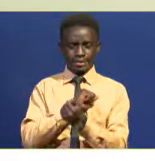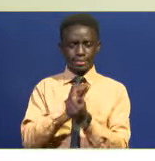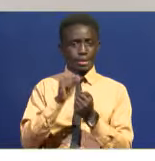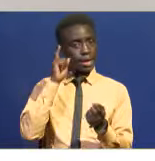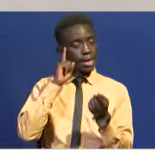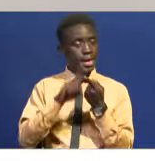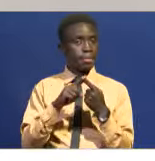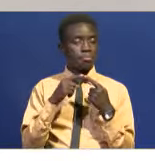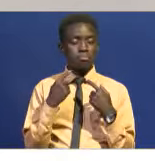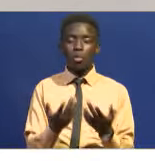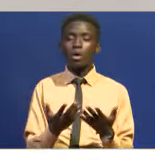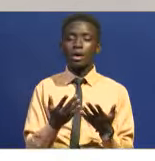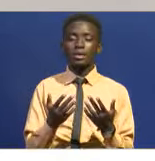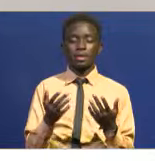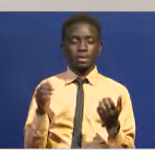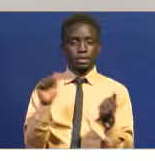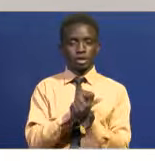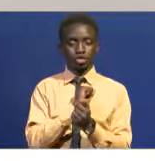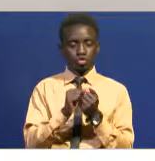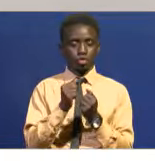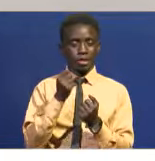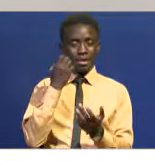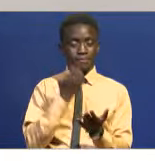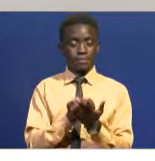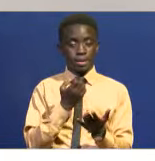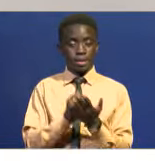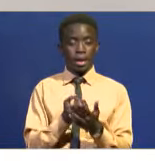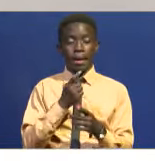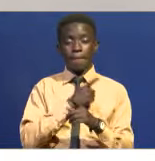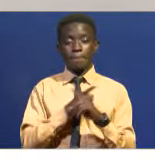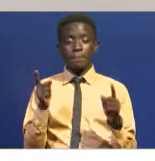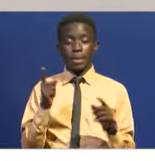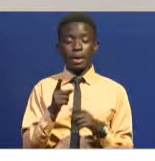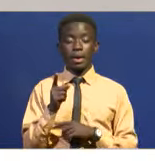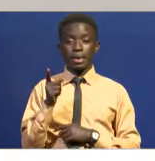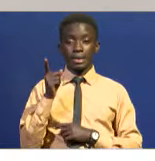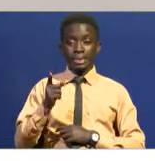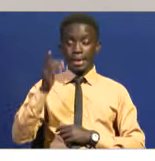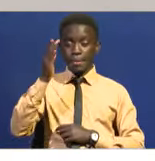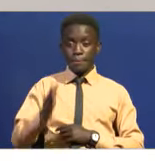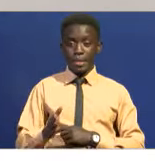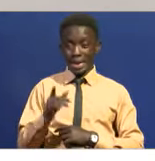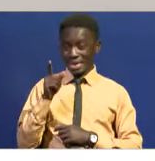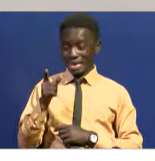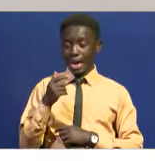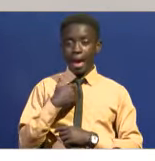shahidi. One of this respondent has a pay bill account number